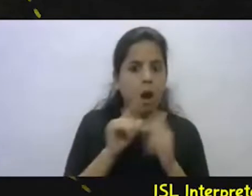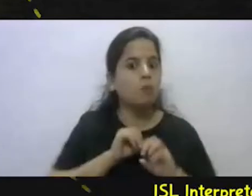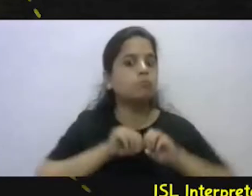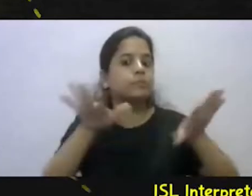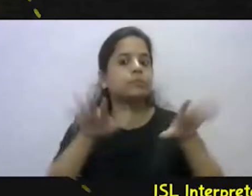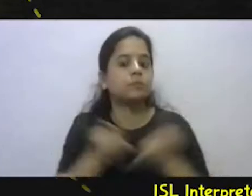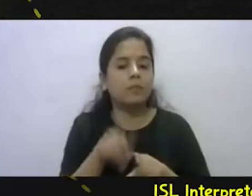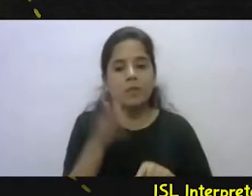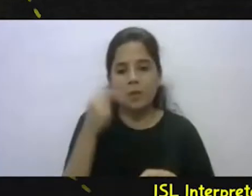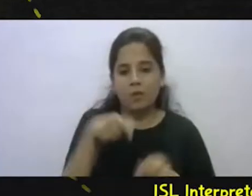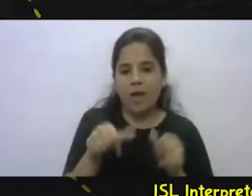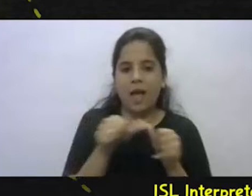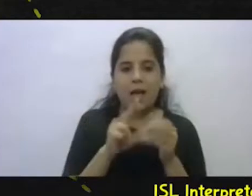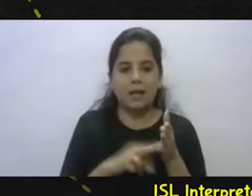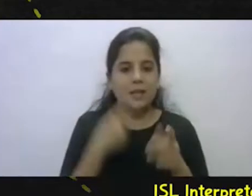Love,